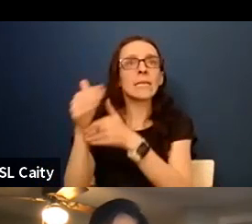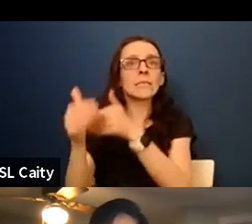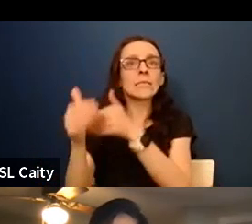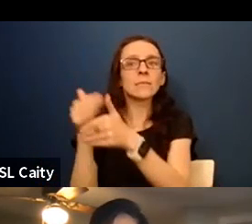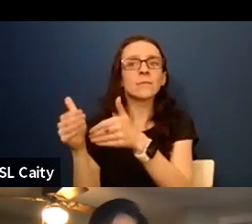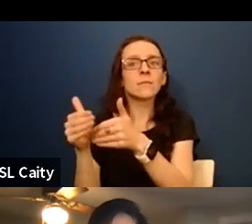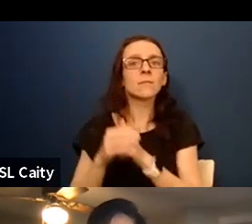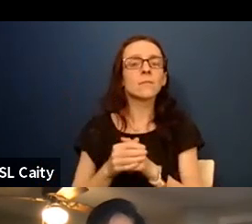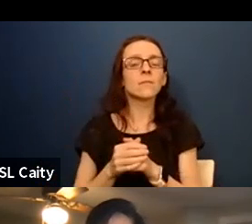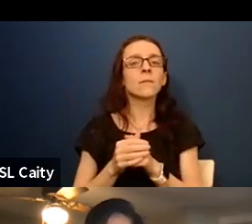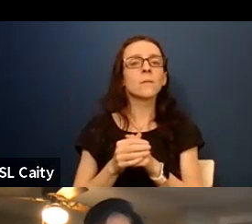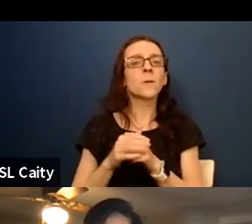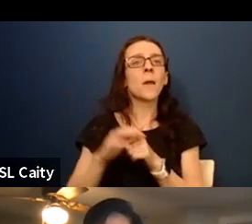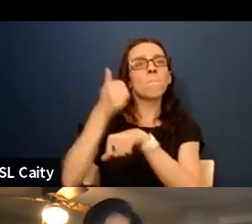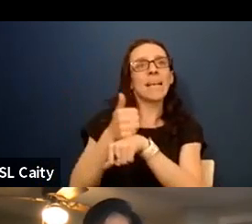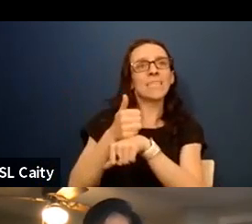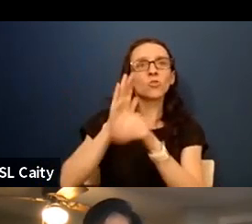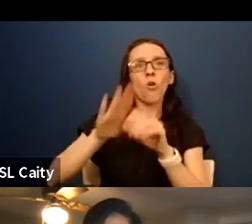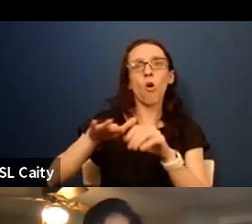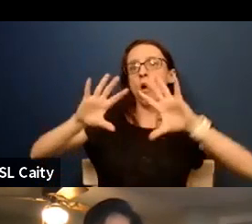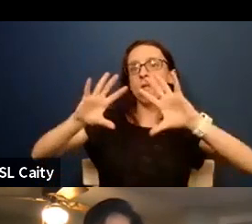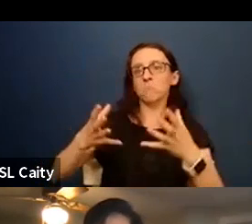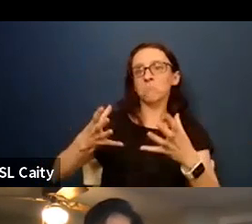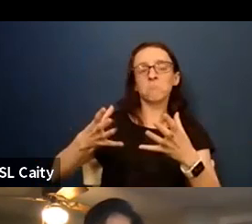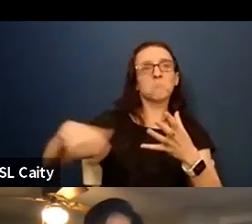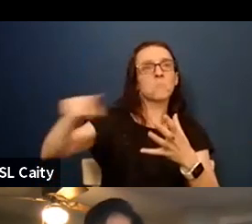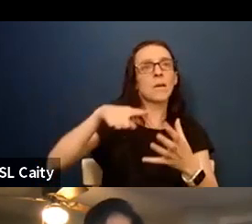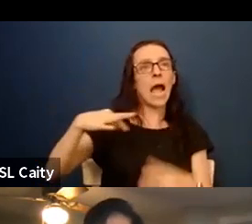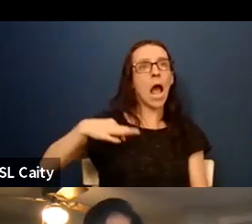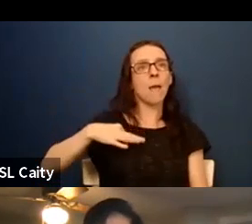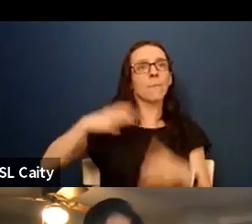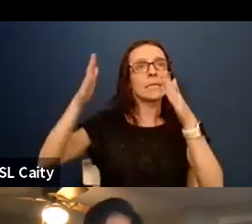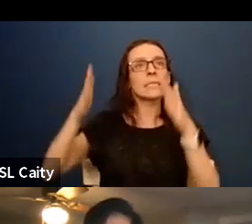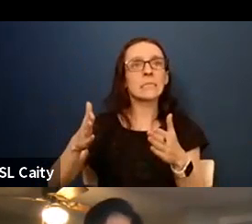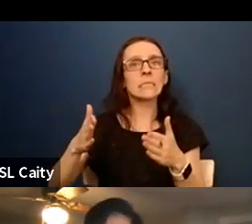based on a pool of applicants that